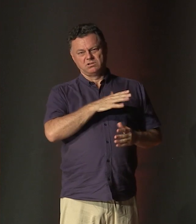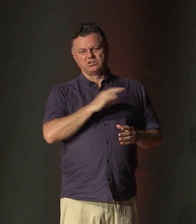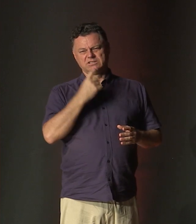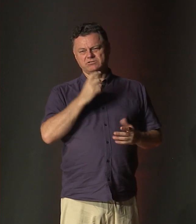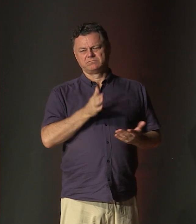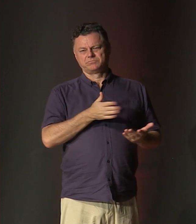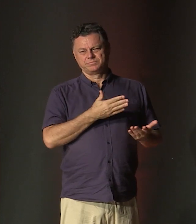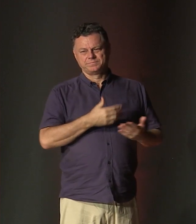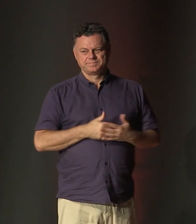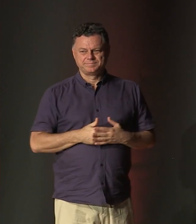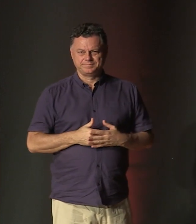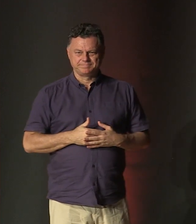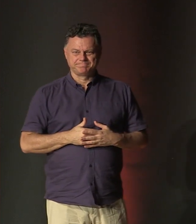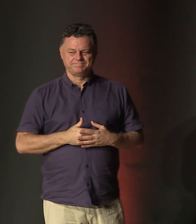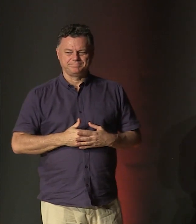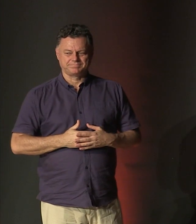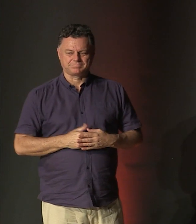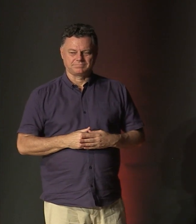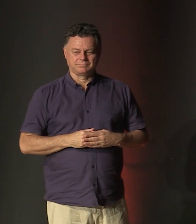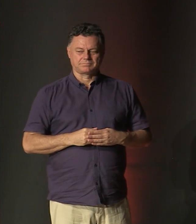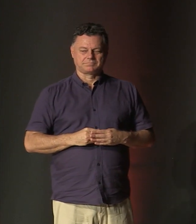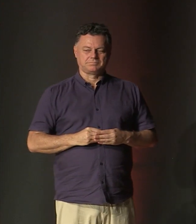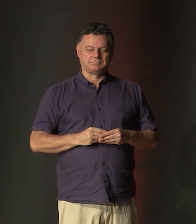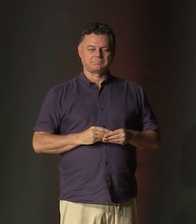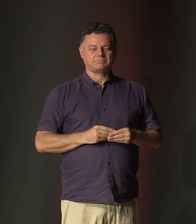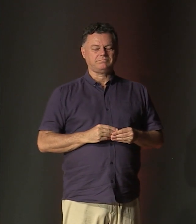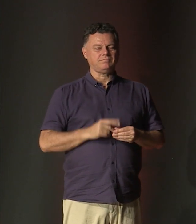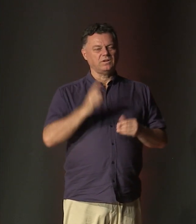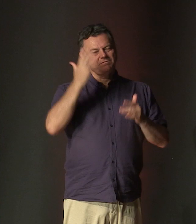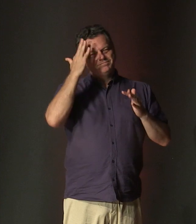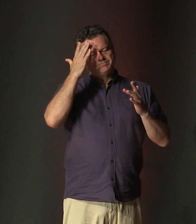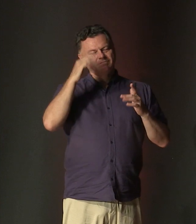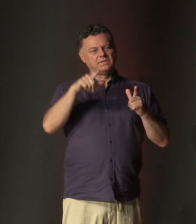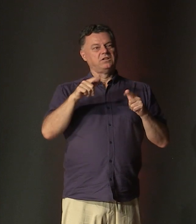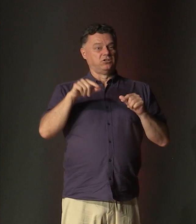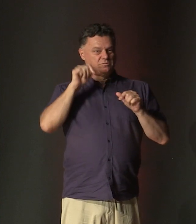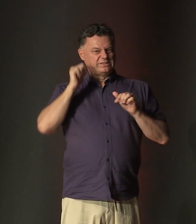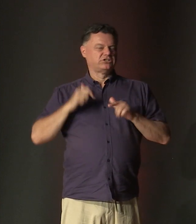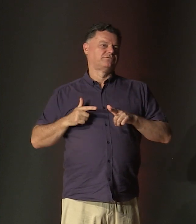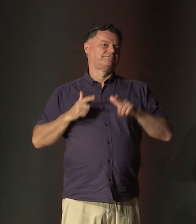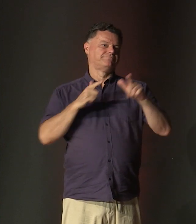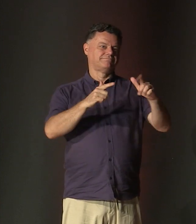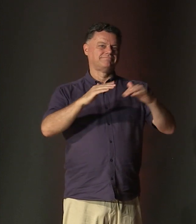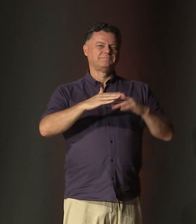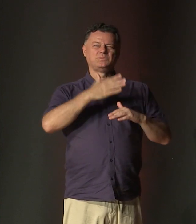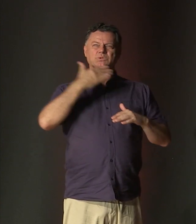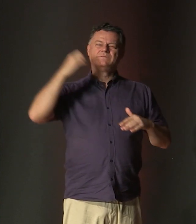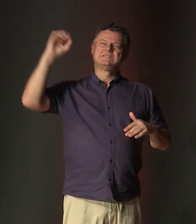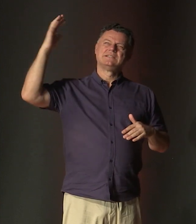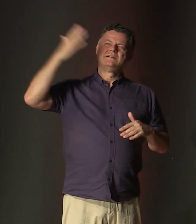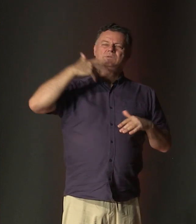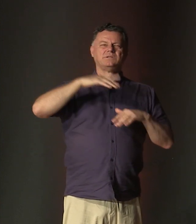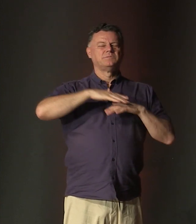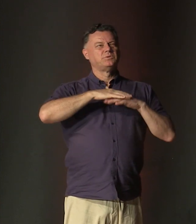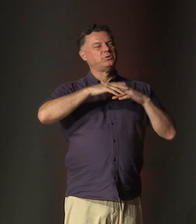these responsibilities very seriously. I want you to imagine sitting on the beach, enjoying the sunshine, having